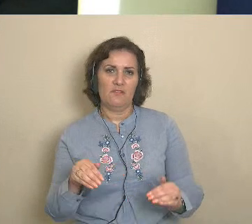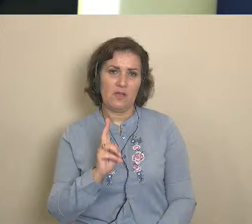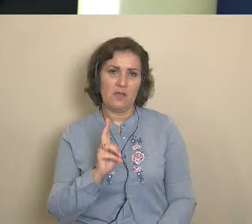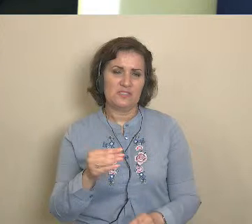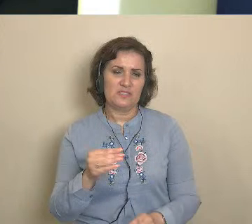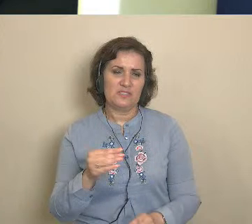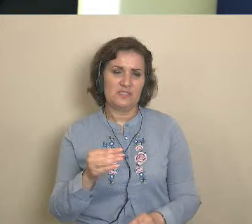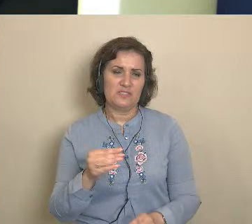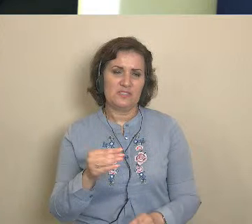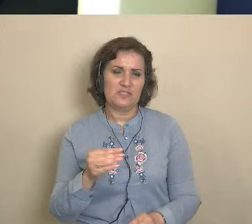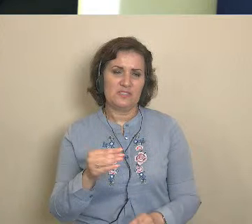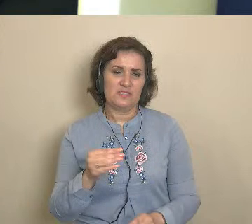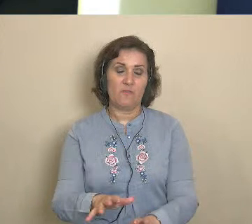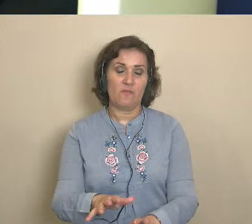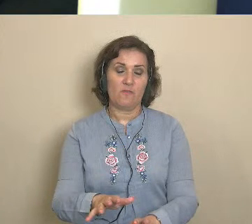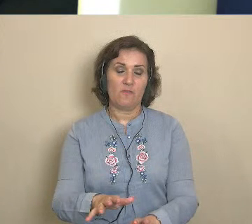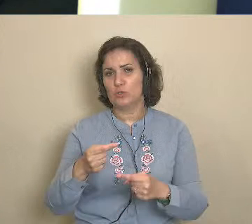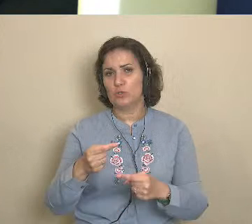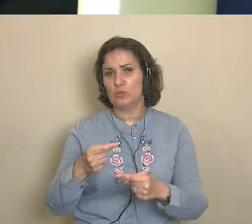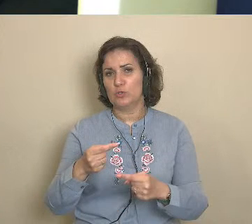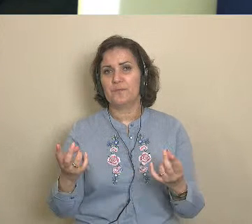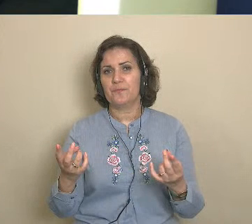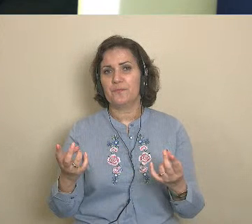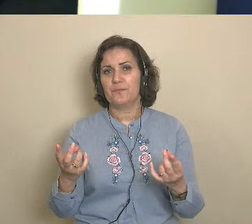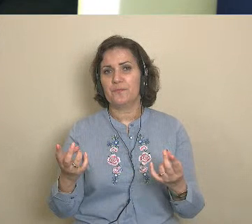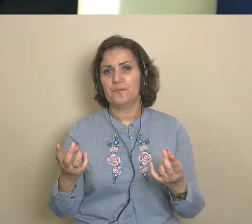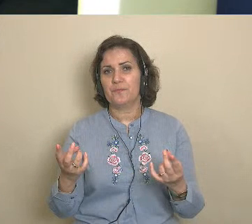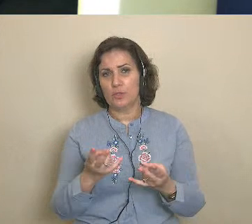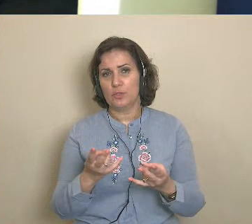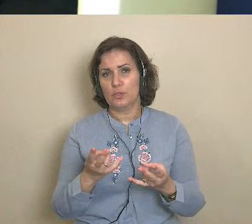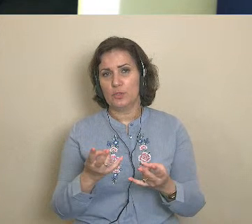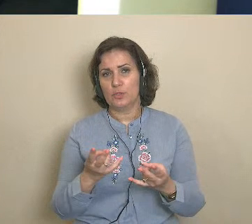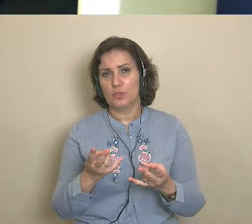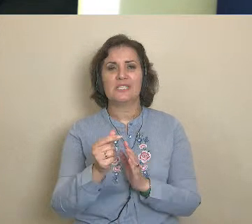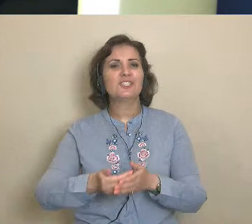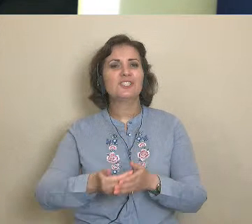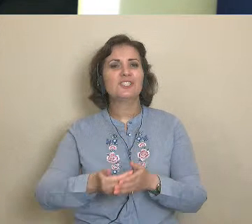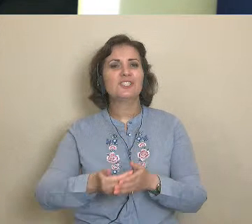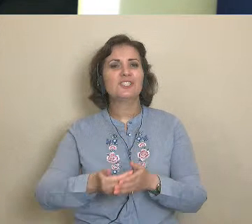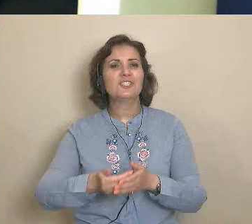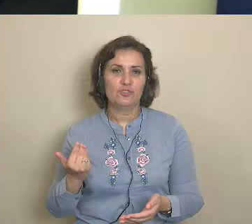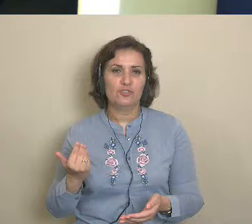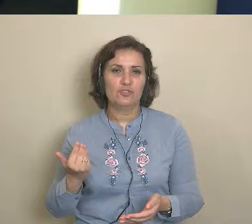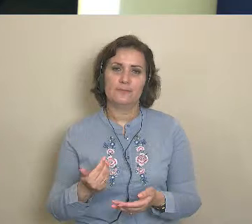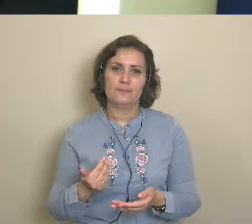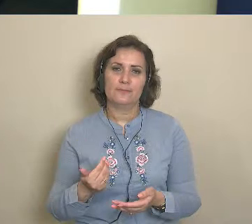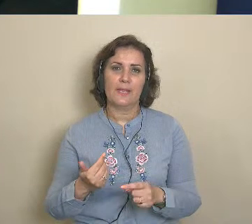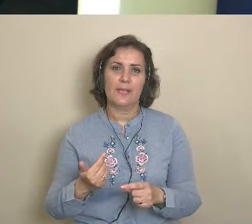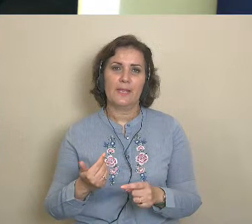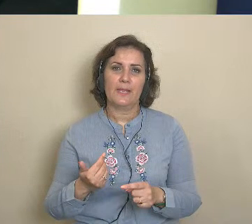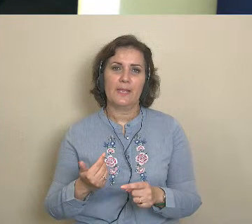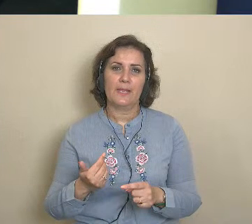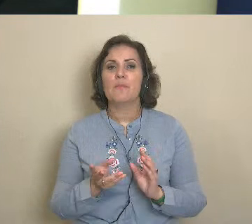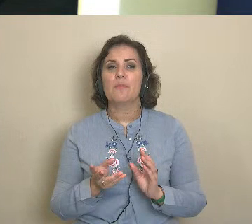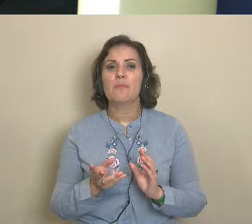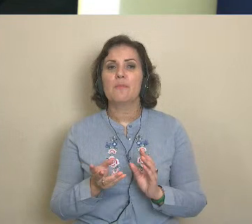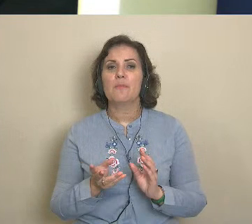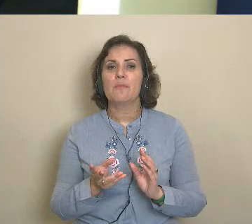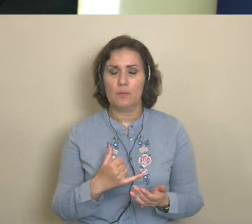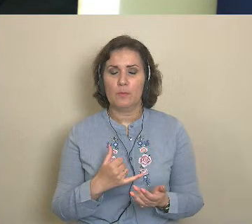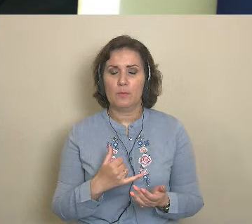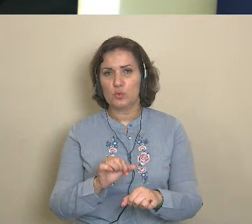CEC to the level of DEC. That's why this discussion has to be started much earlier,